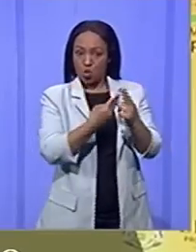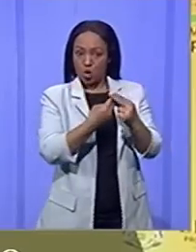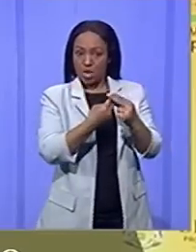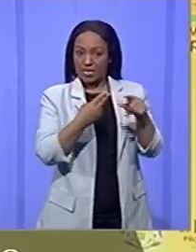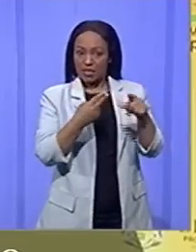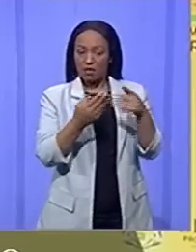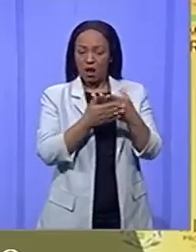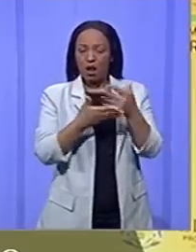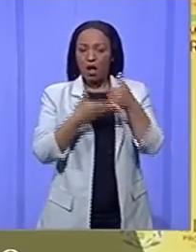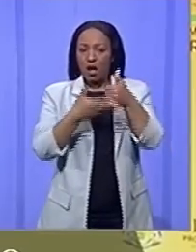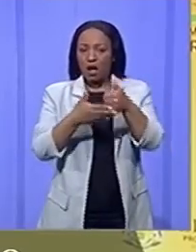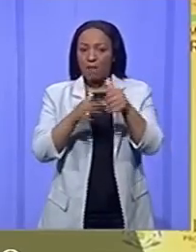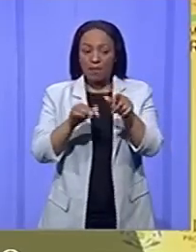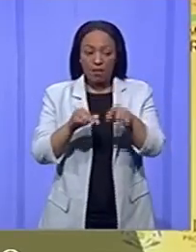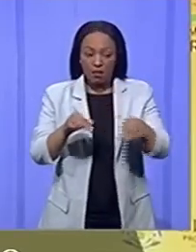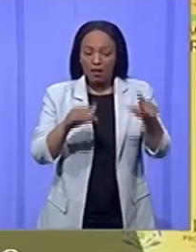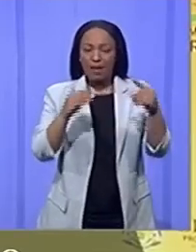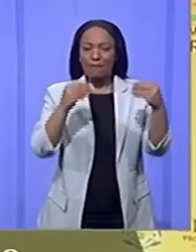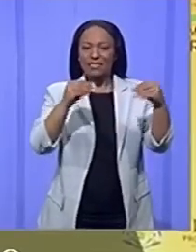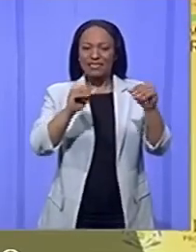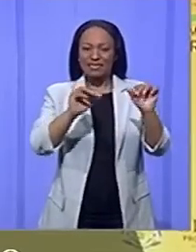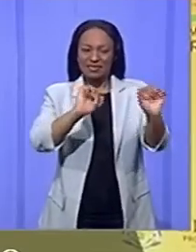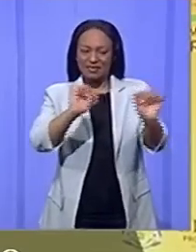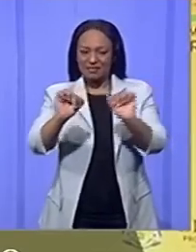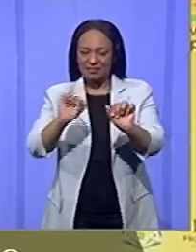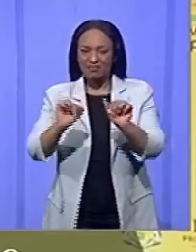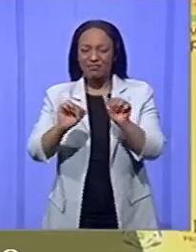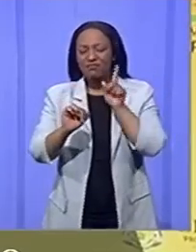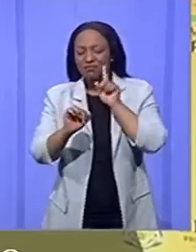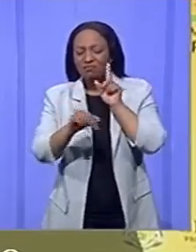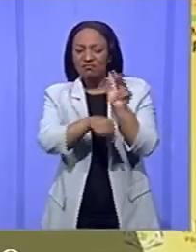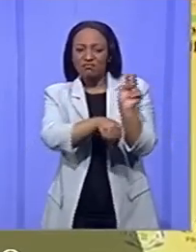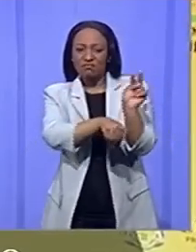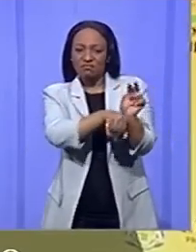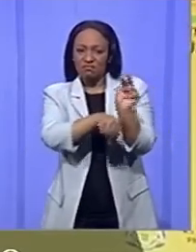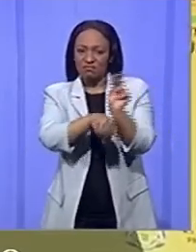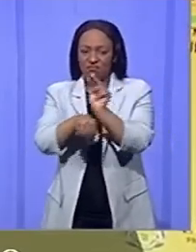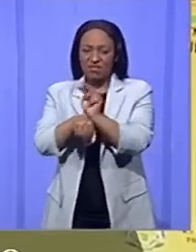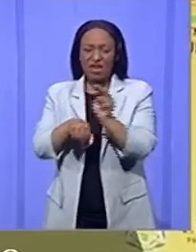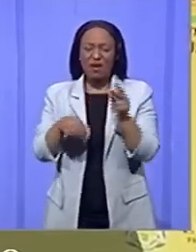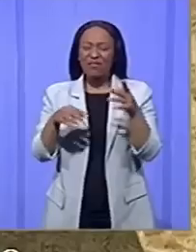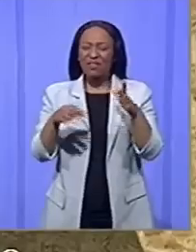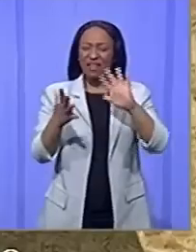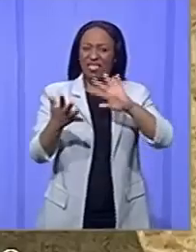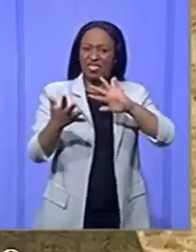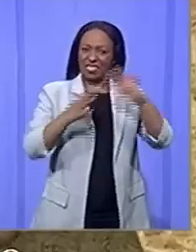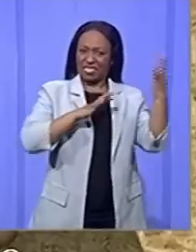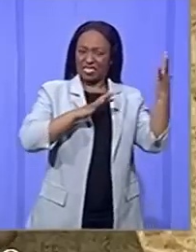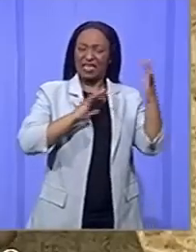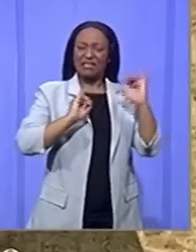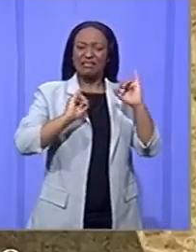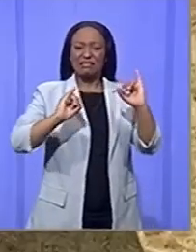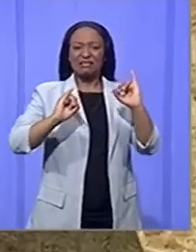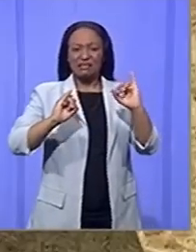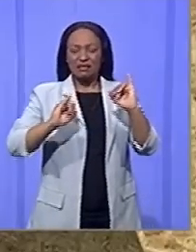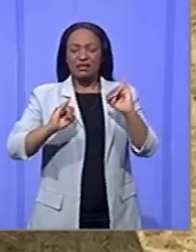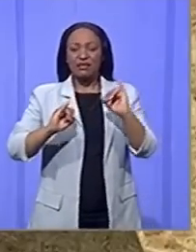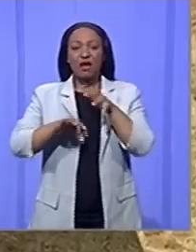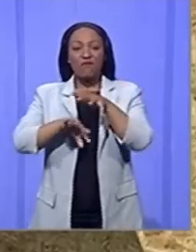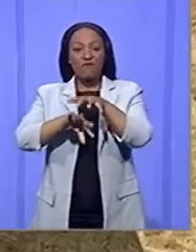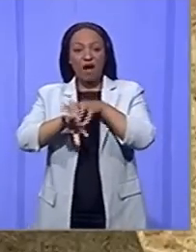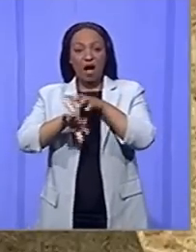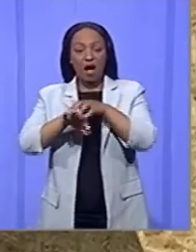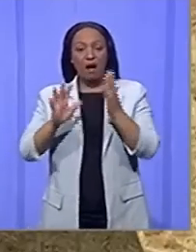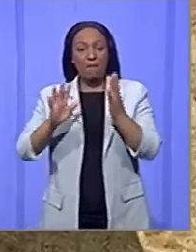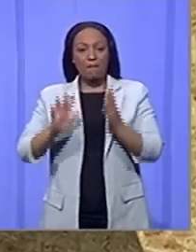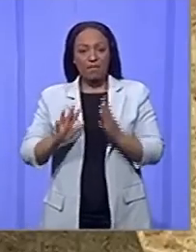le borakgwebo gore ba kgone go lebelela boleng bo e leng gore tshenyo ye e ka gare ga bona. Balemi ka go le lengwe ba hlohleletše gore ba